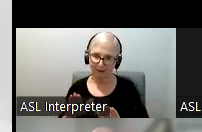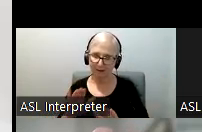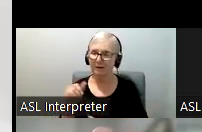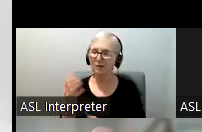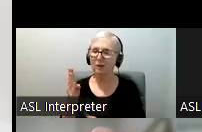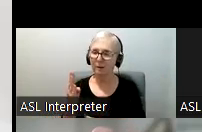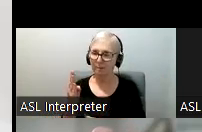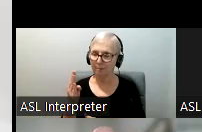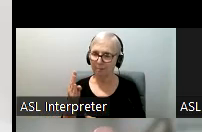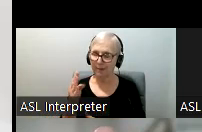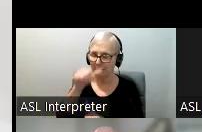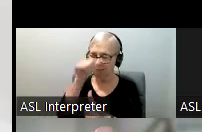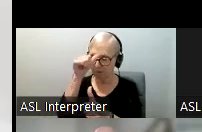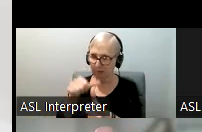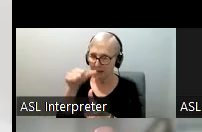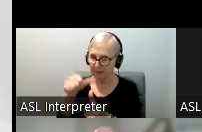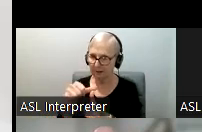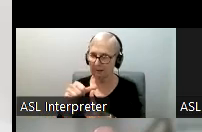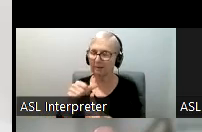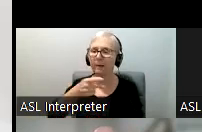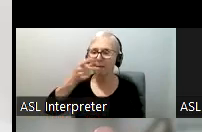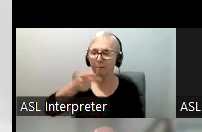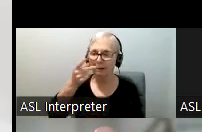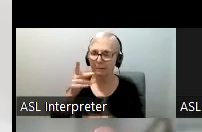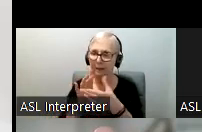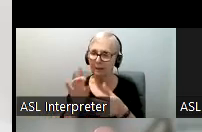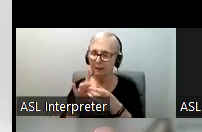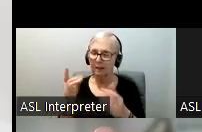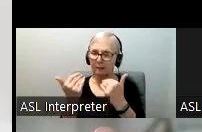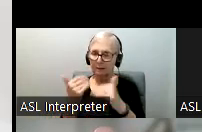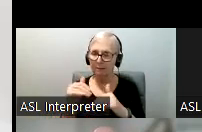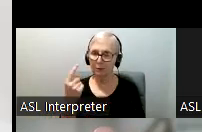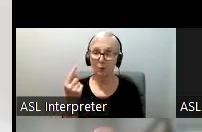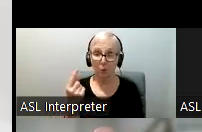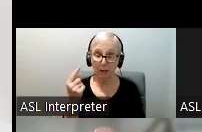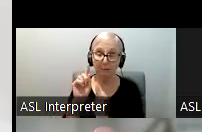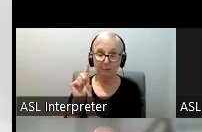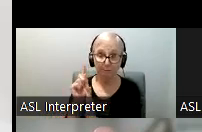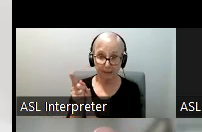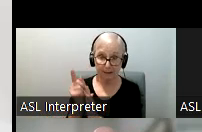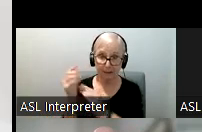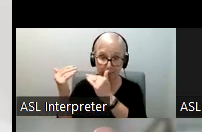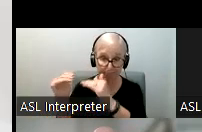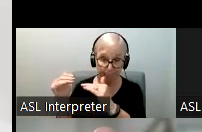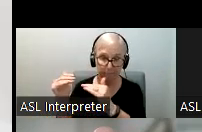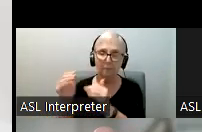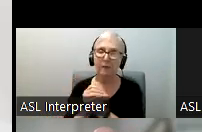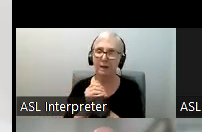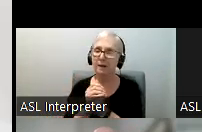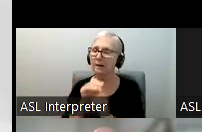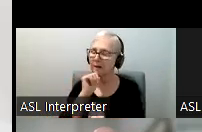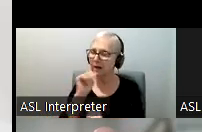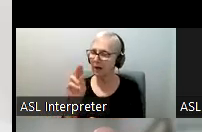job of reminding us all that public comment needs to be limited to 1 minute and to use not to use